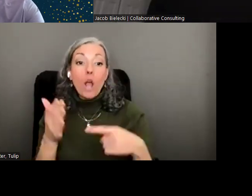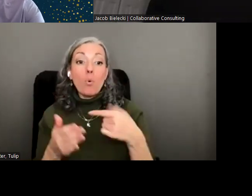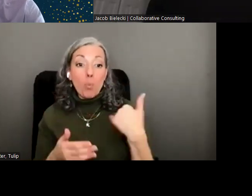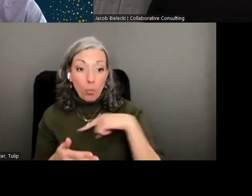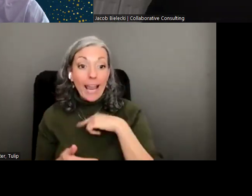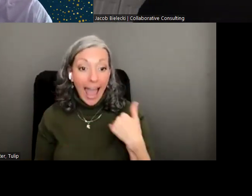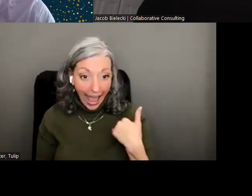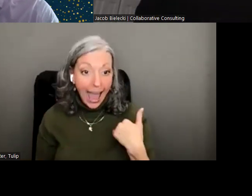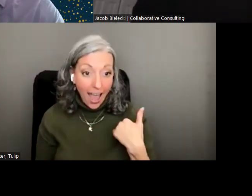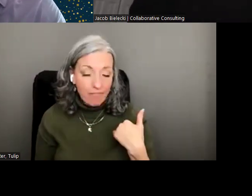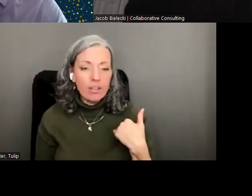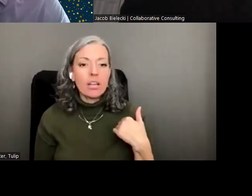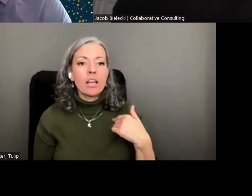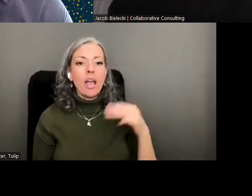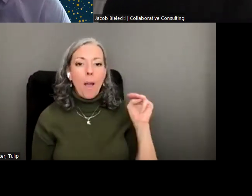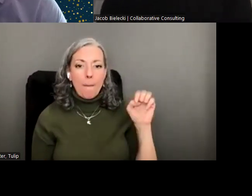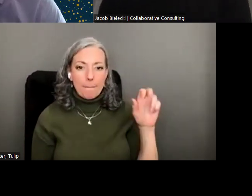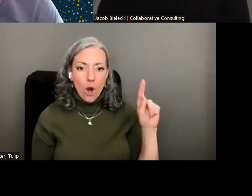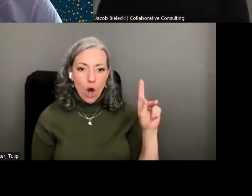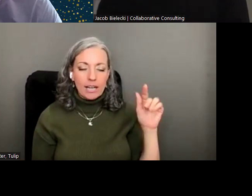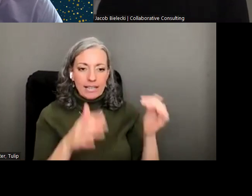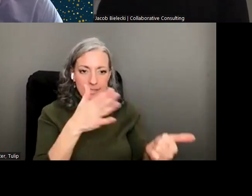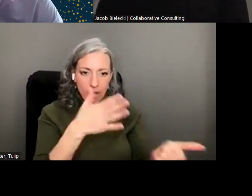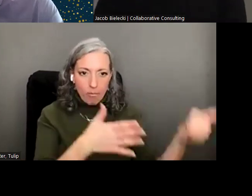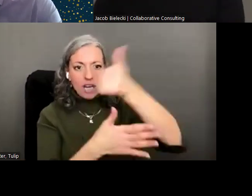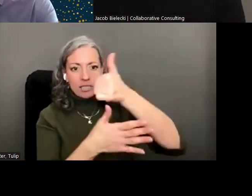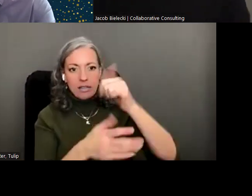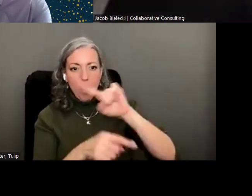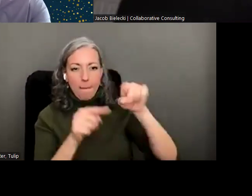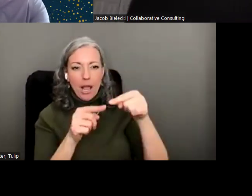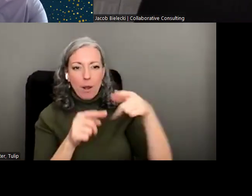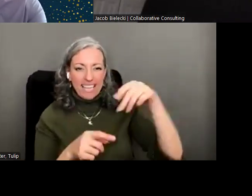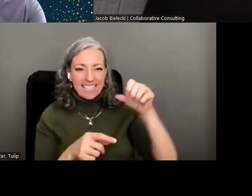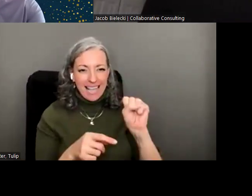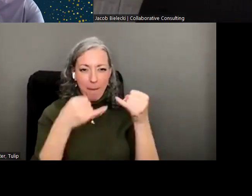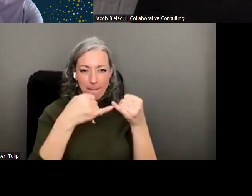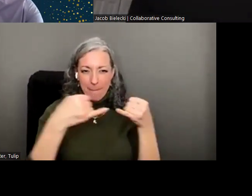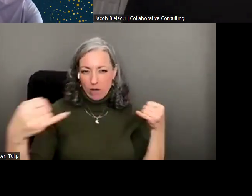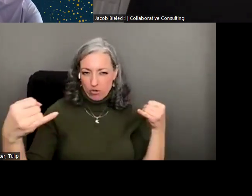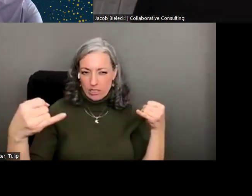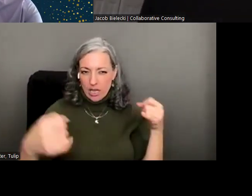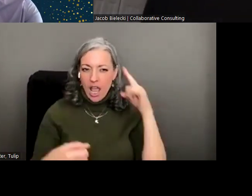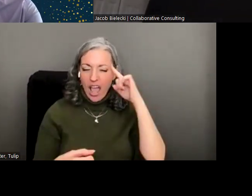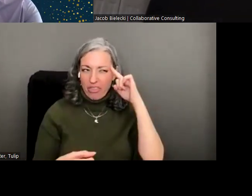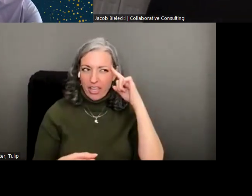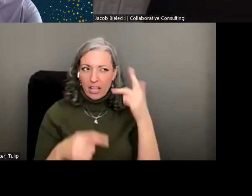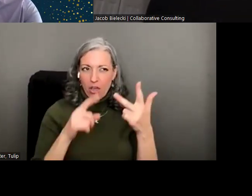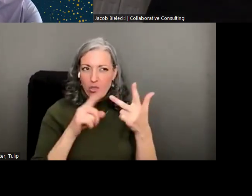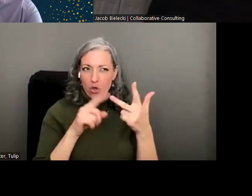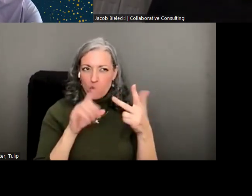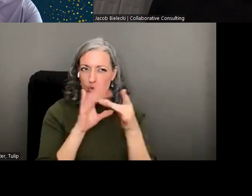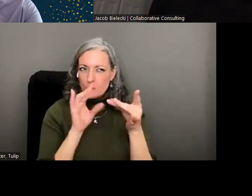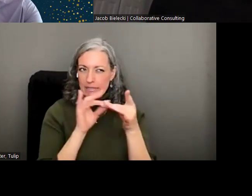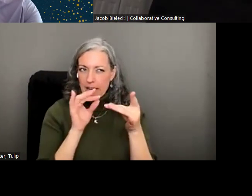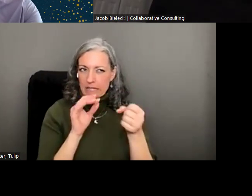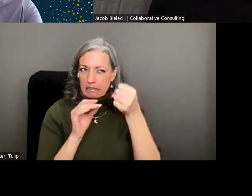mentioned prioritizing around governance, PSA boundaries, and I think the third thing you said was designation, maybe, but I